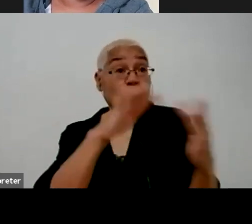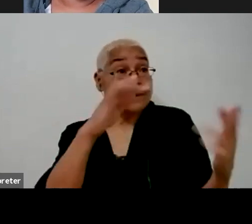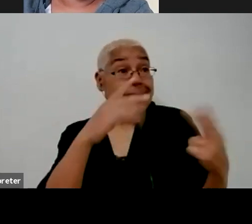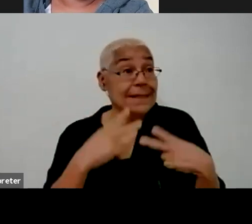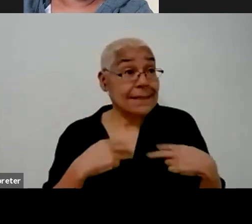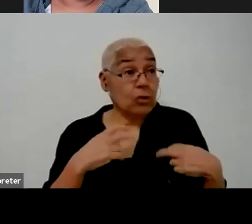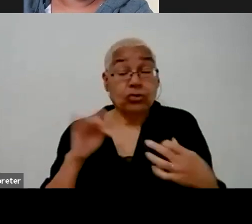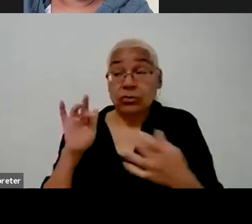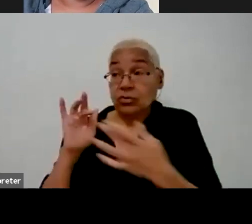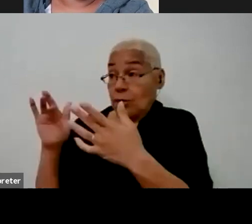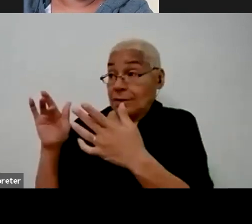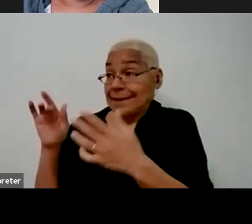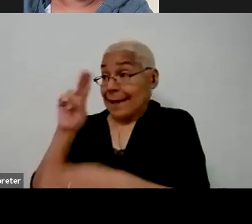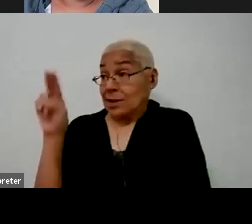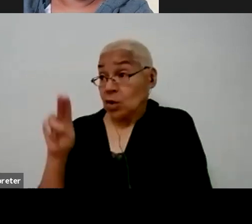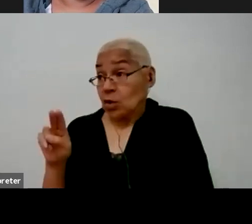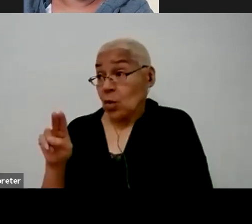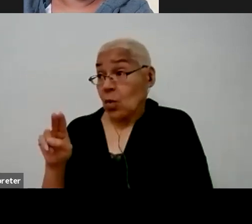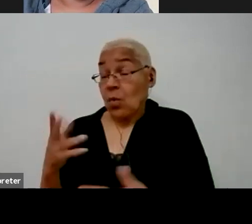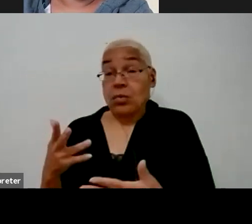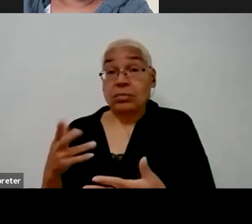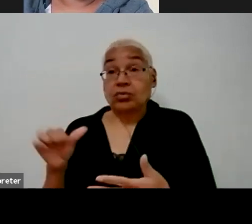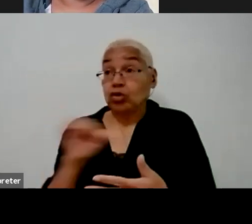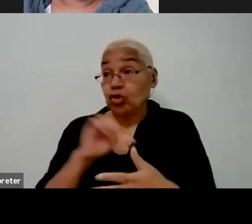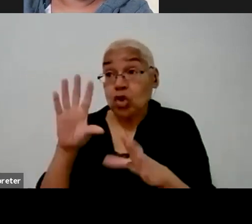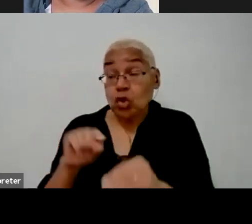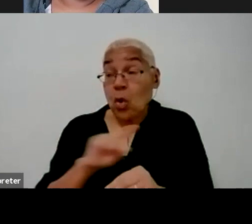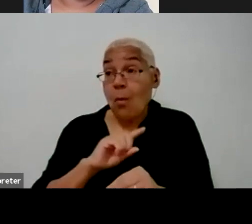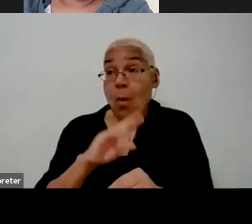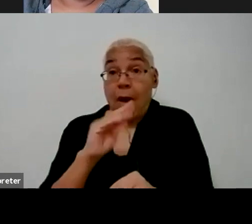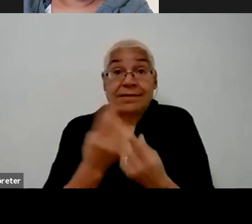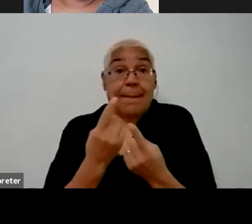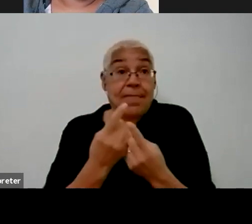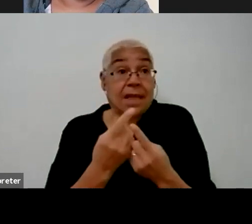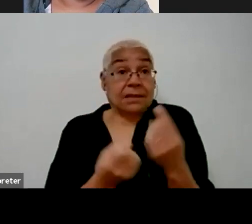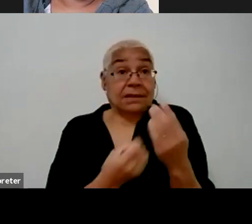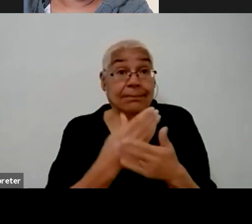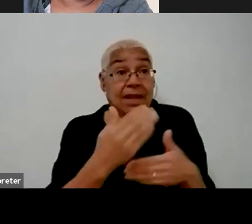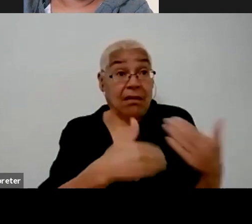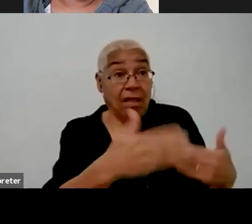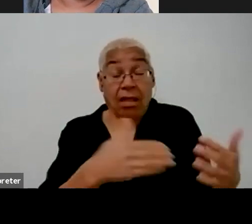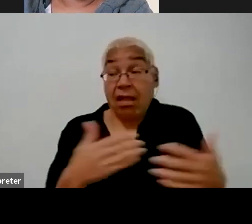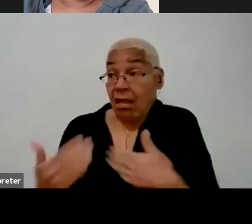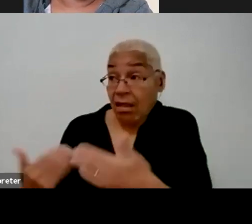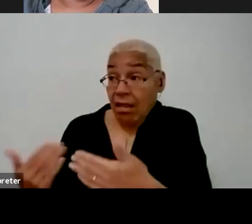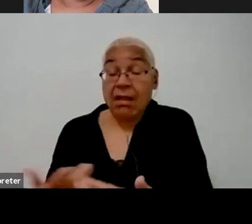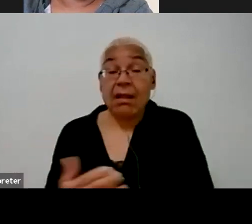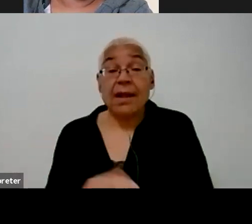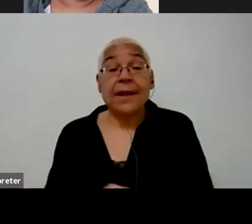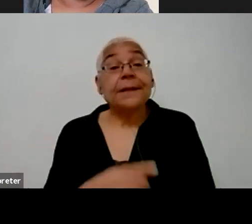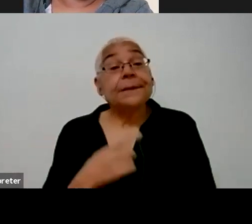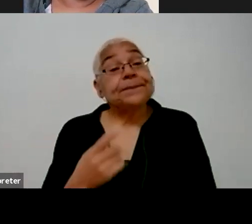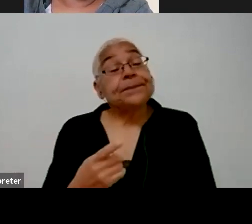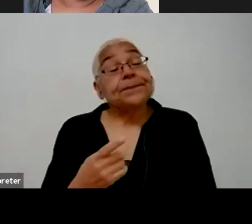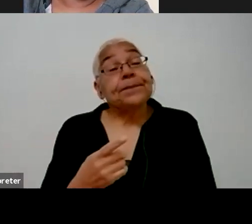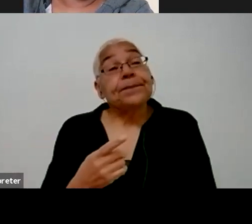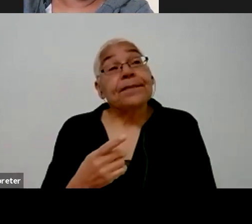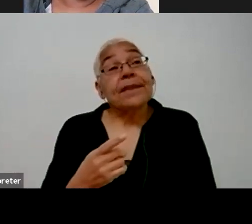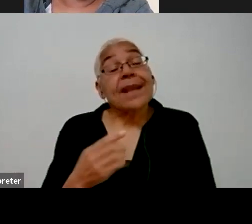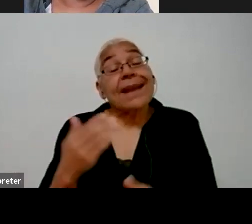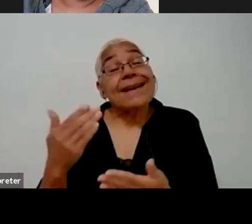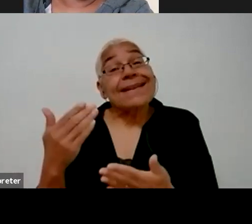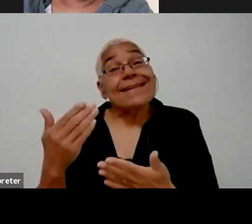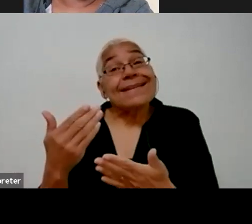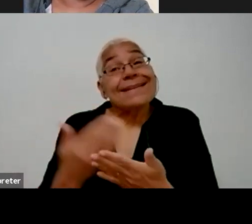because something is happening, and that's where the confusion is. Do you know what we say in terms of safeguarding is that if you feel that there's something to